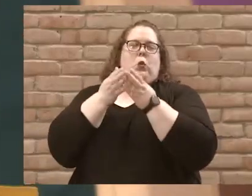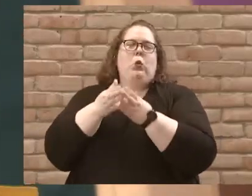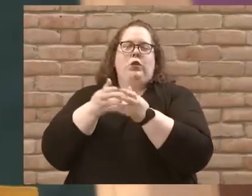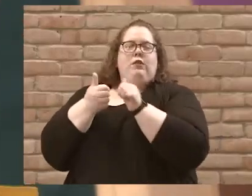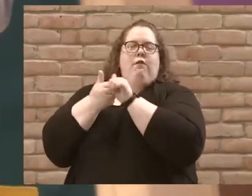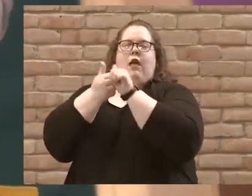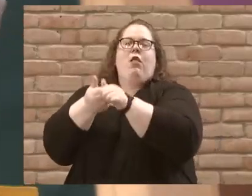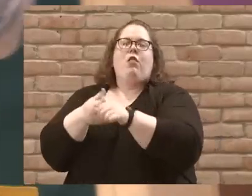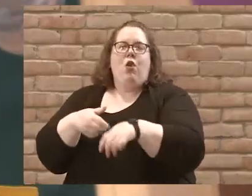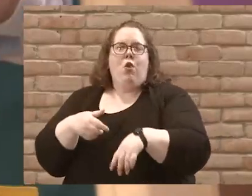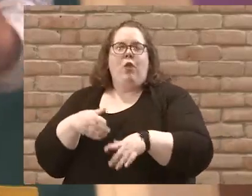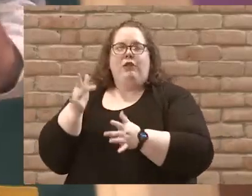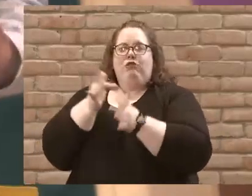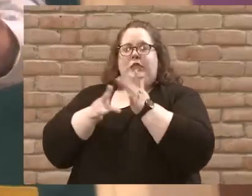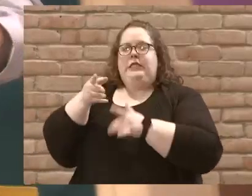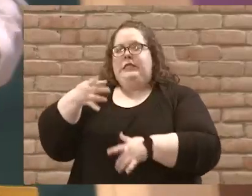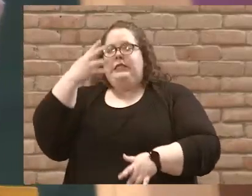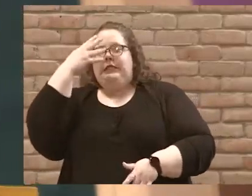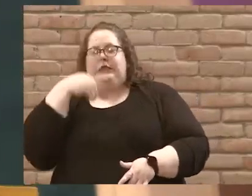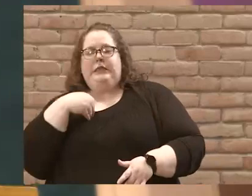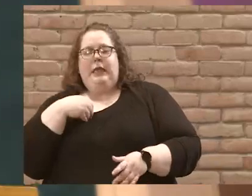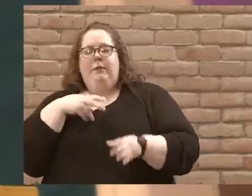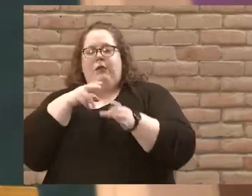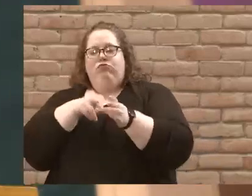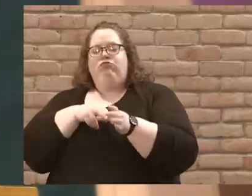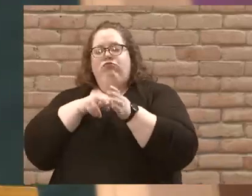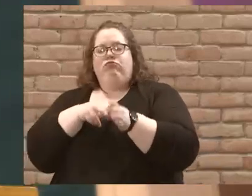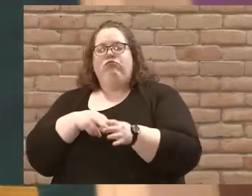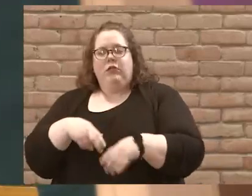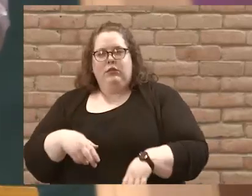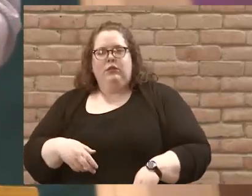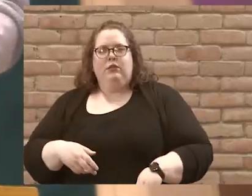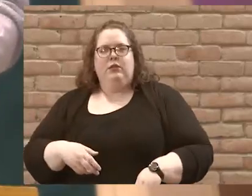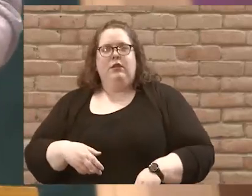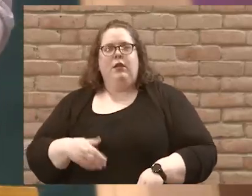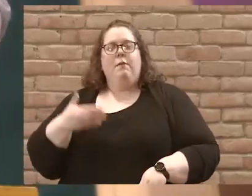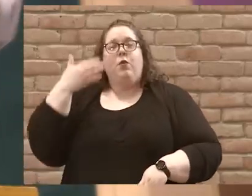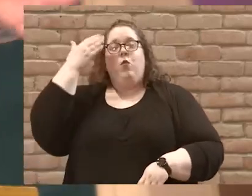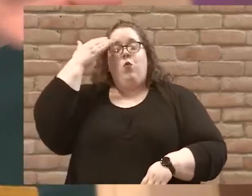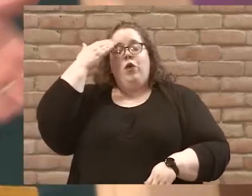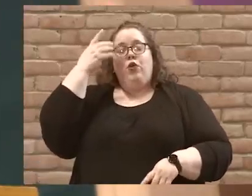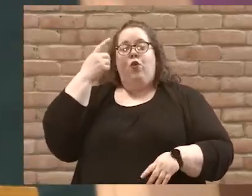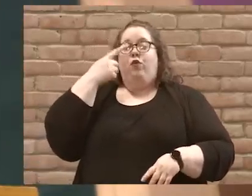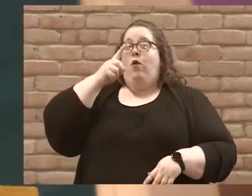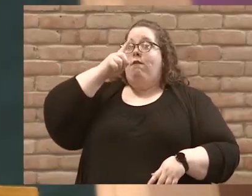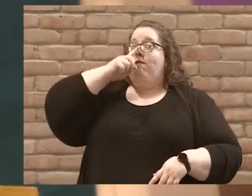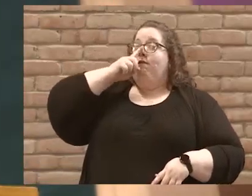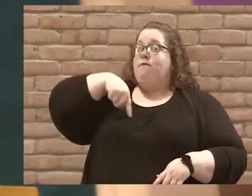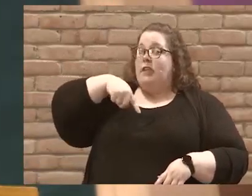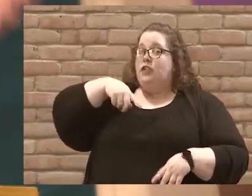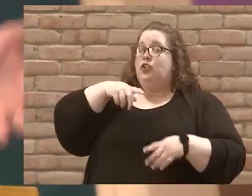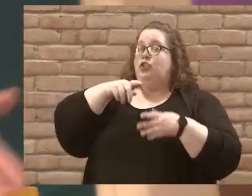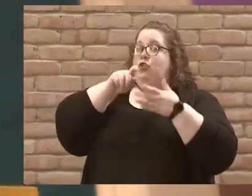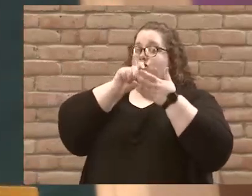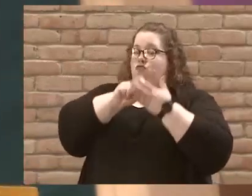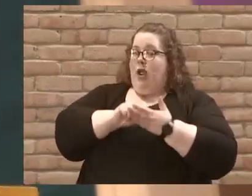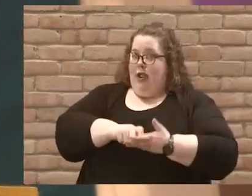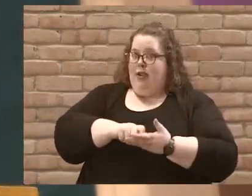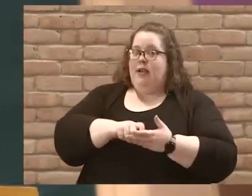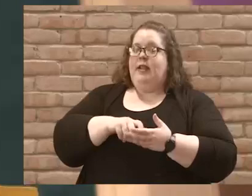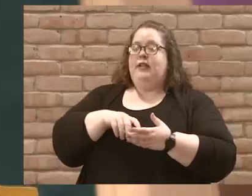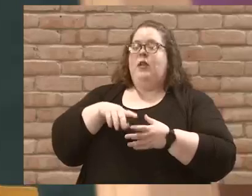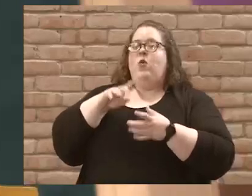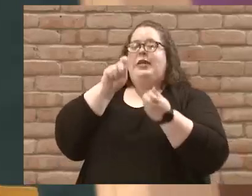And we know that in fictional writing, details are always offered to move the plot and to develop the